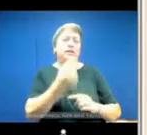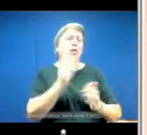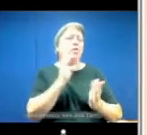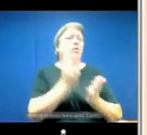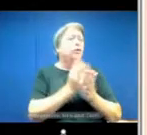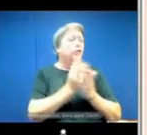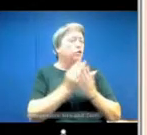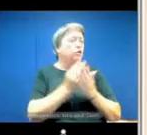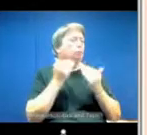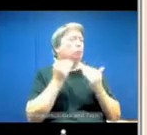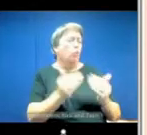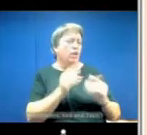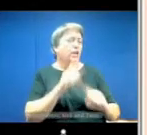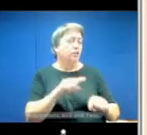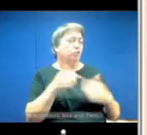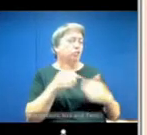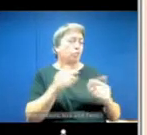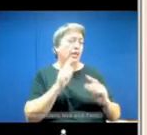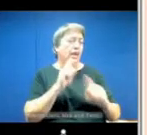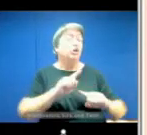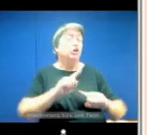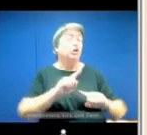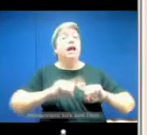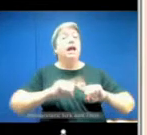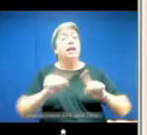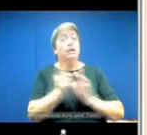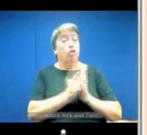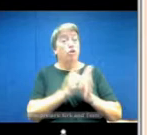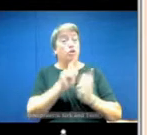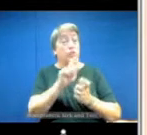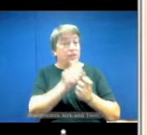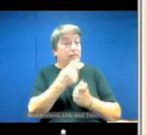to answer the question on the basis of privilege.